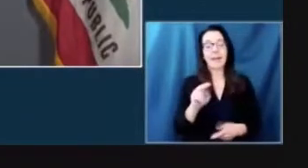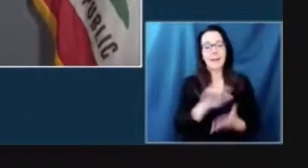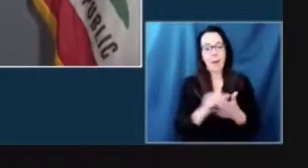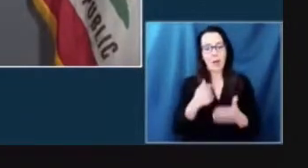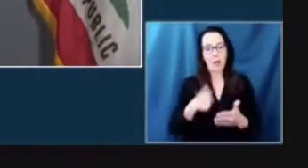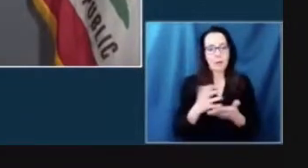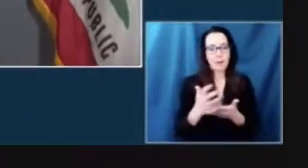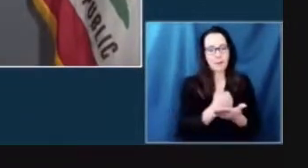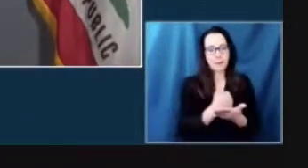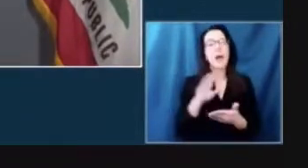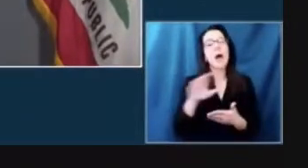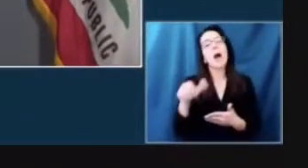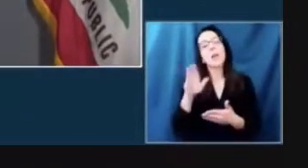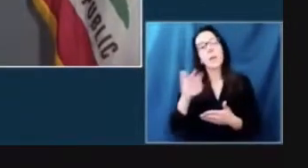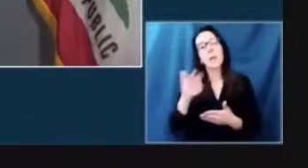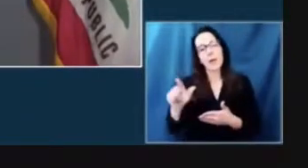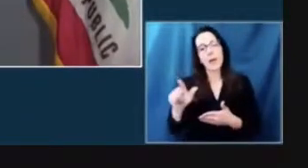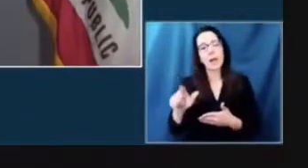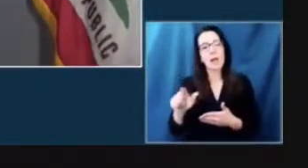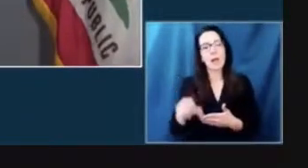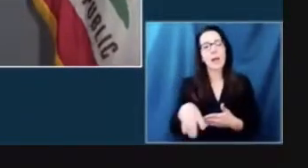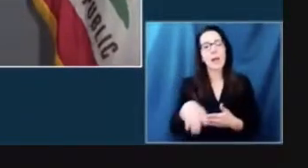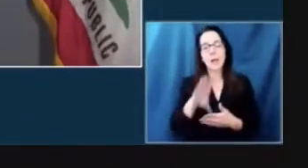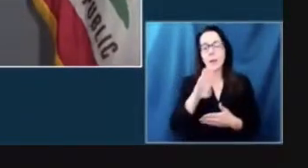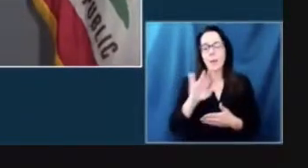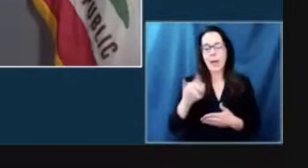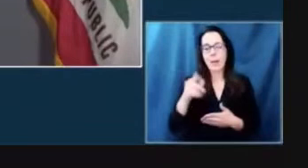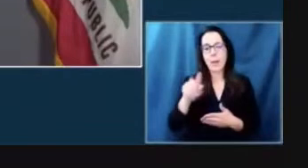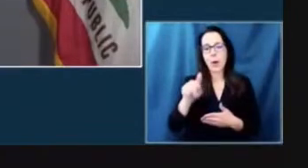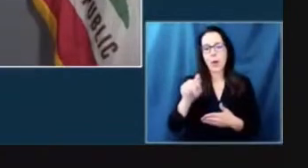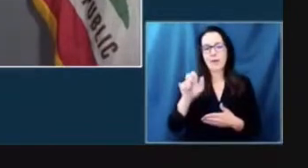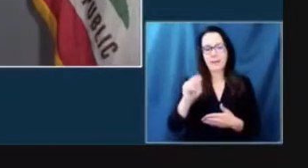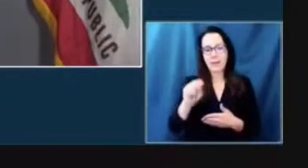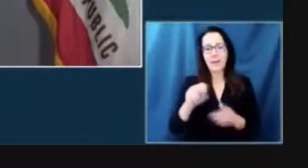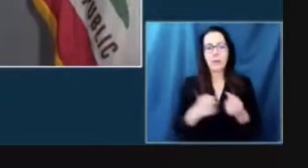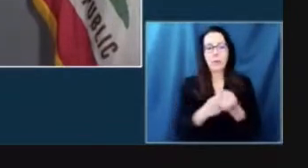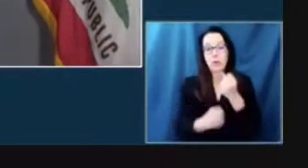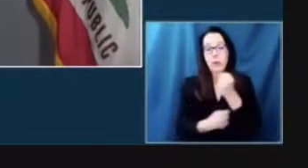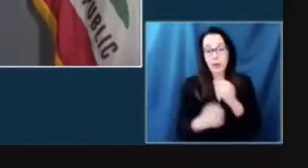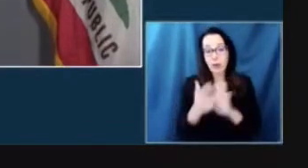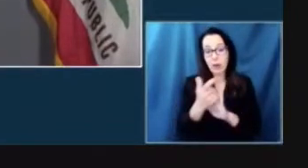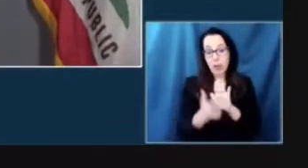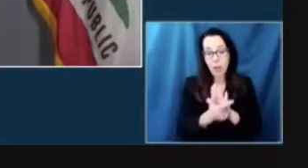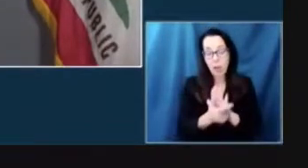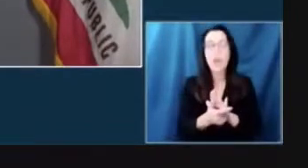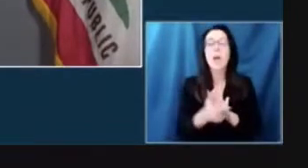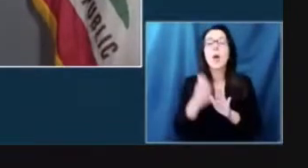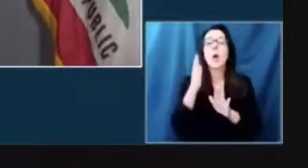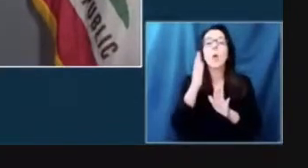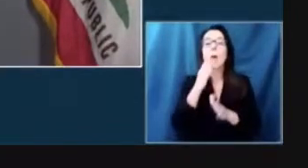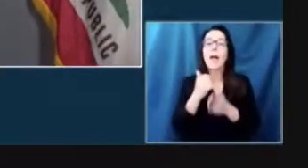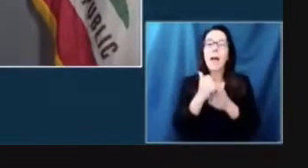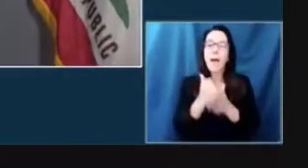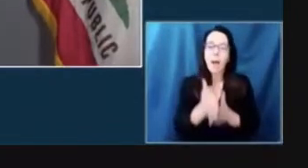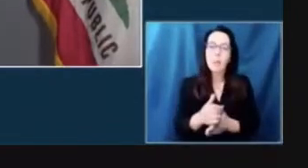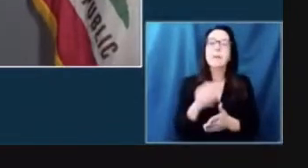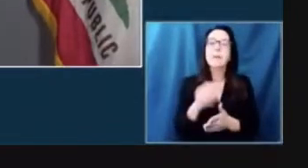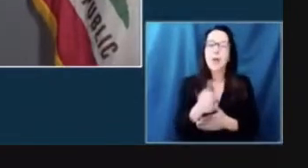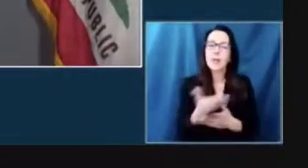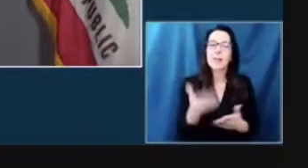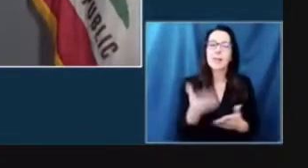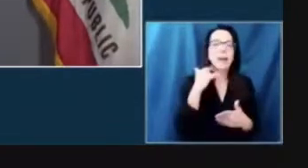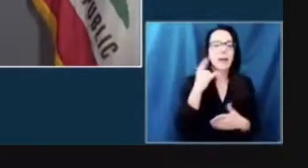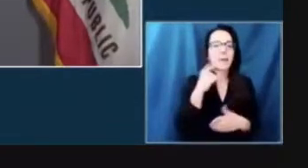the bipartisan infrastructure law, includes many major investments already headed to California, from improvements to our ports